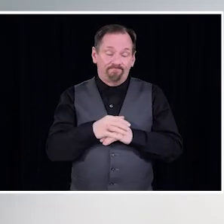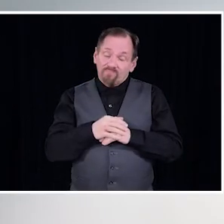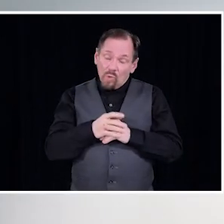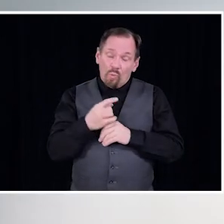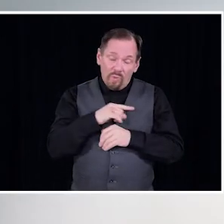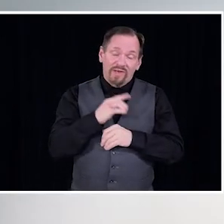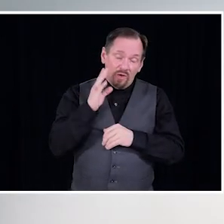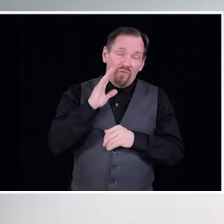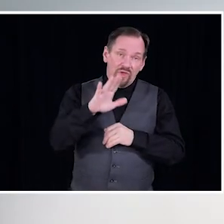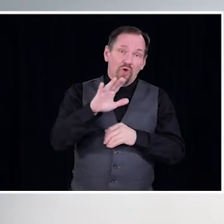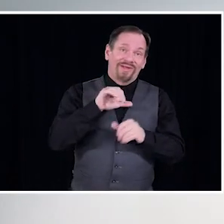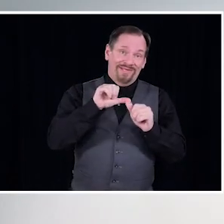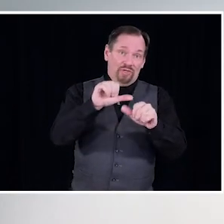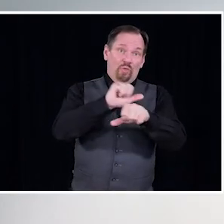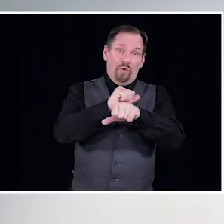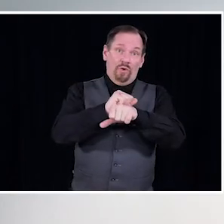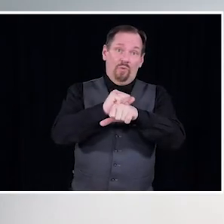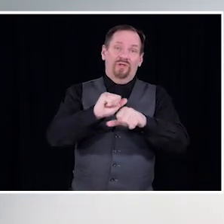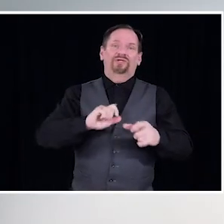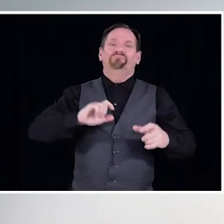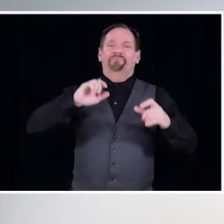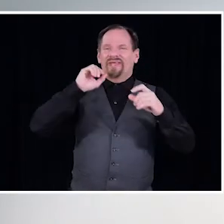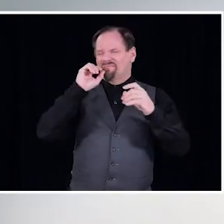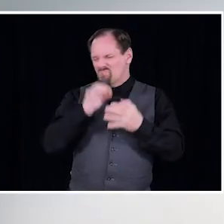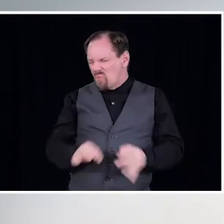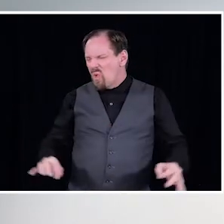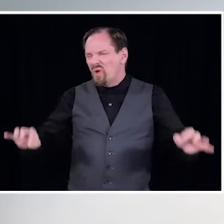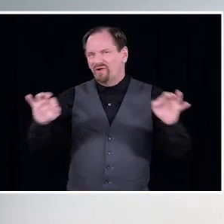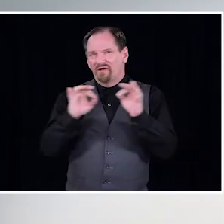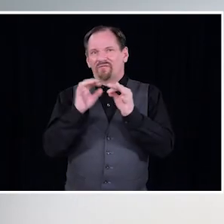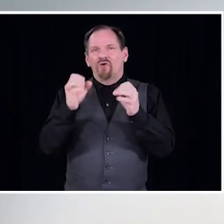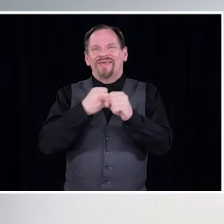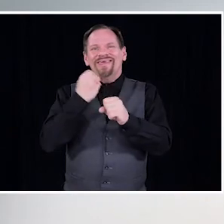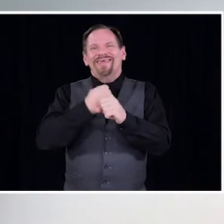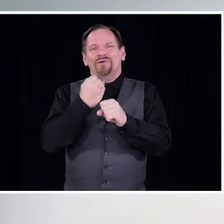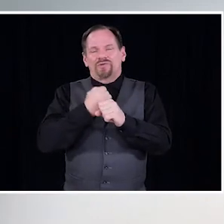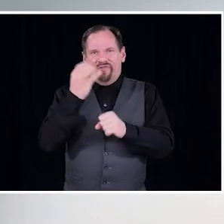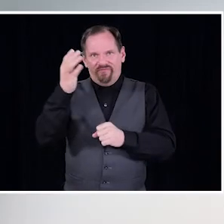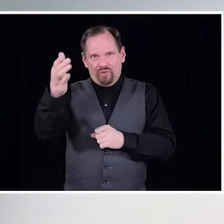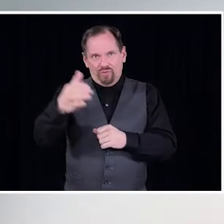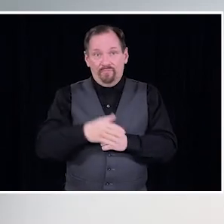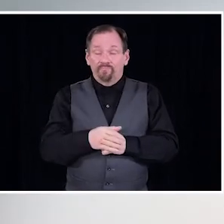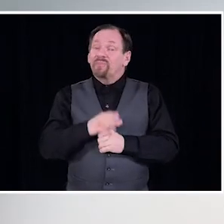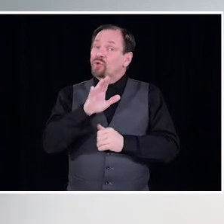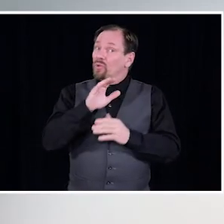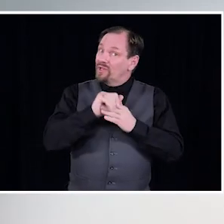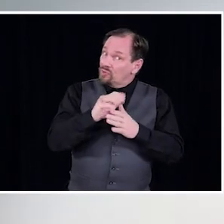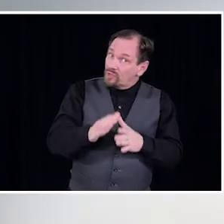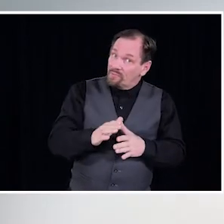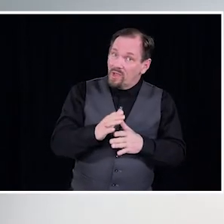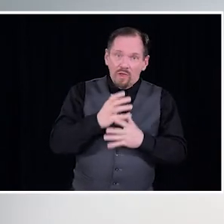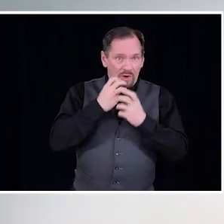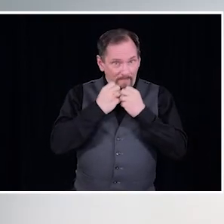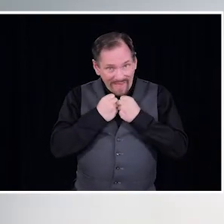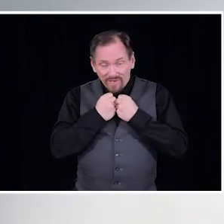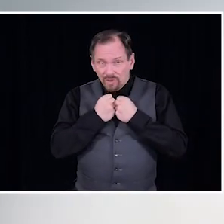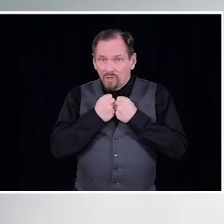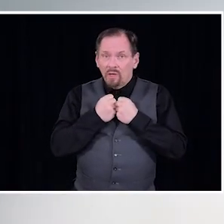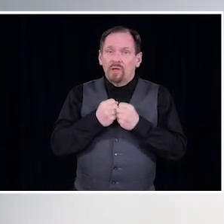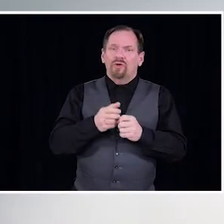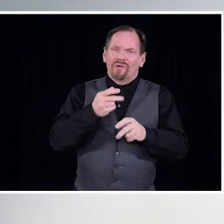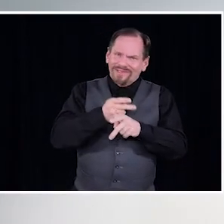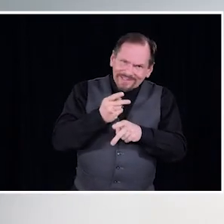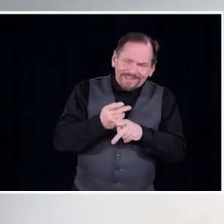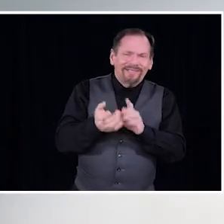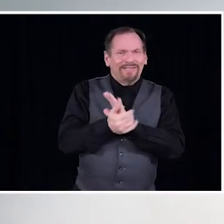come. Your professionalism, your training, your leadership, and your unparalleled skill set have always